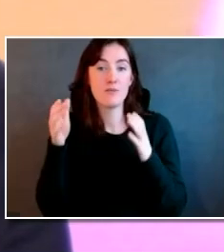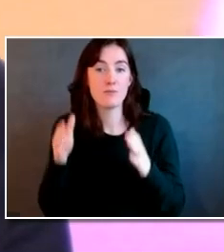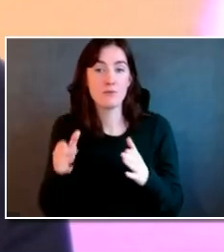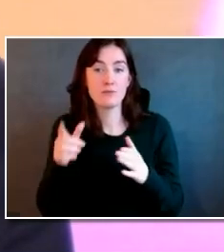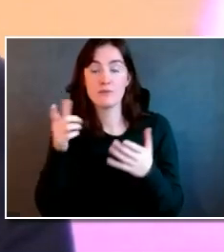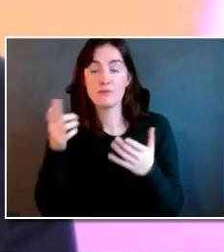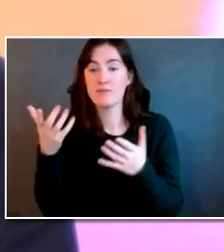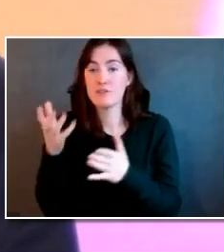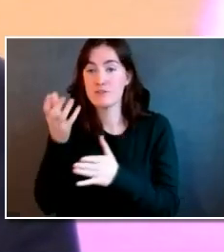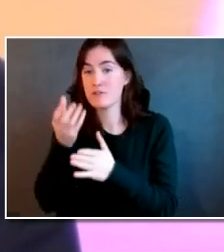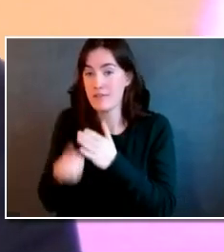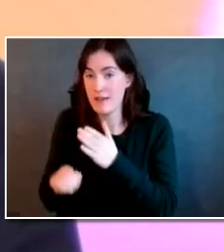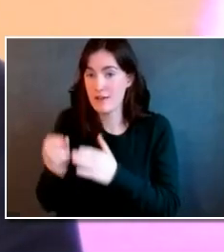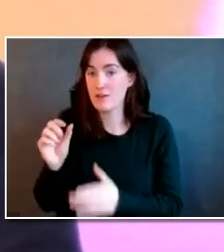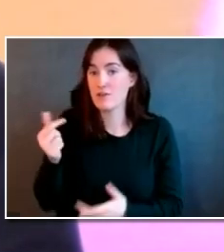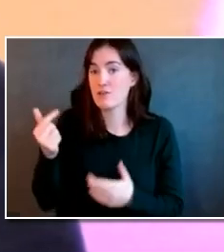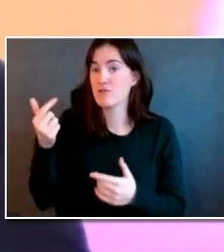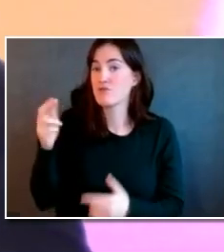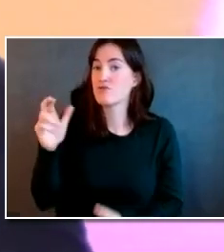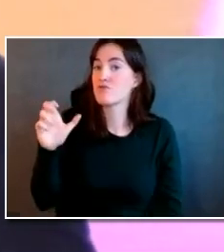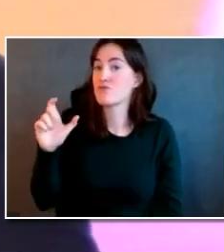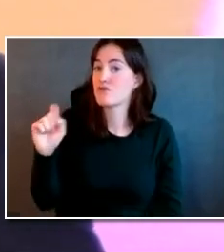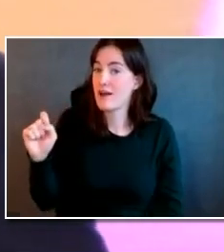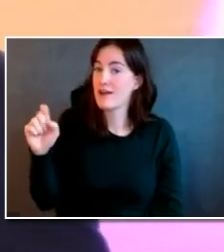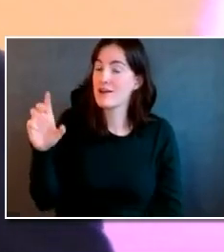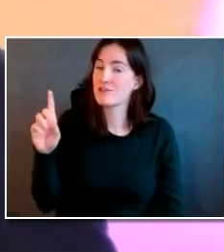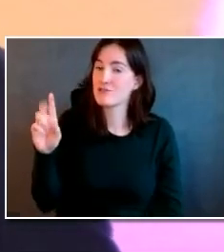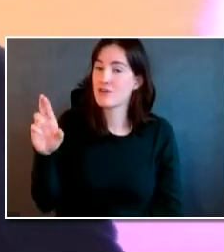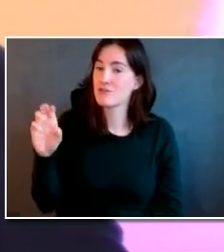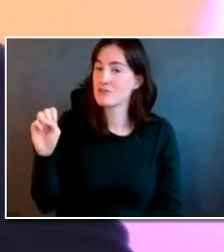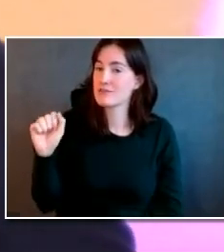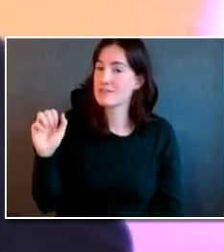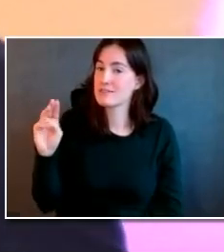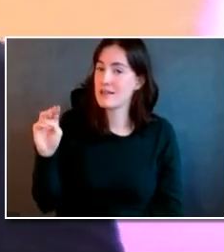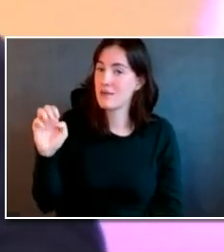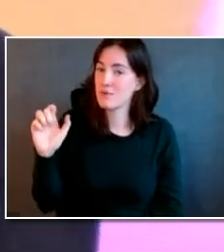great, beloved Dr. Samuel B. McKinney.